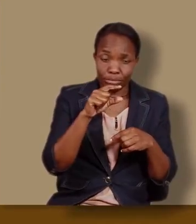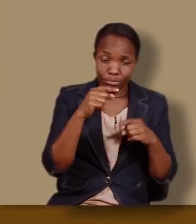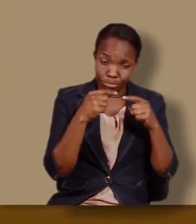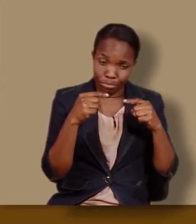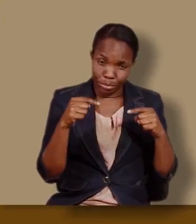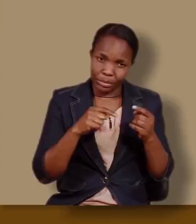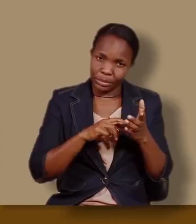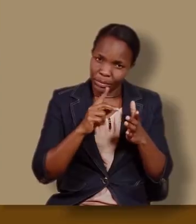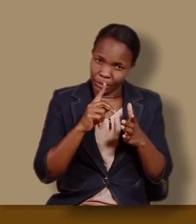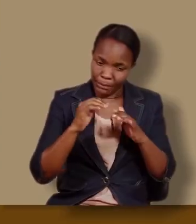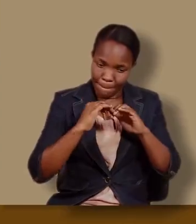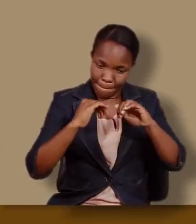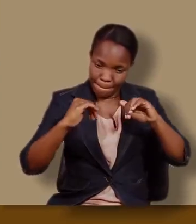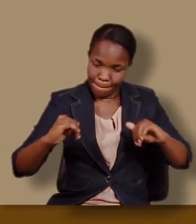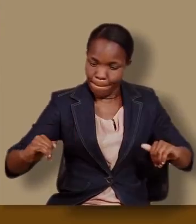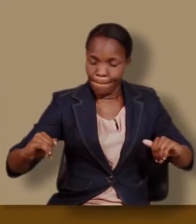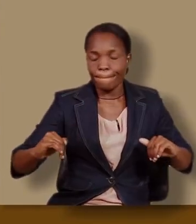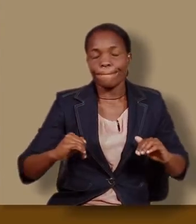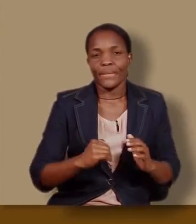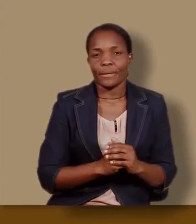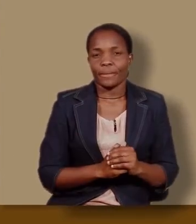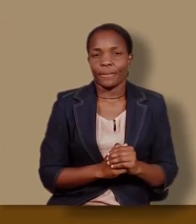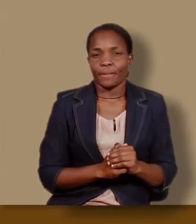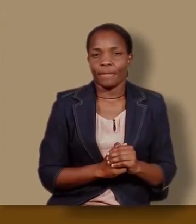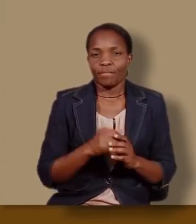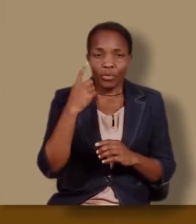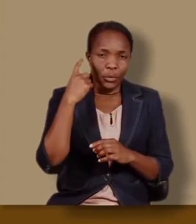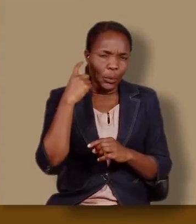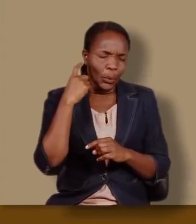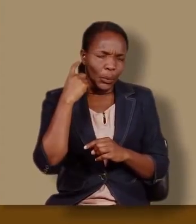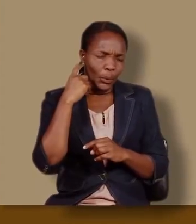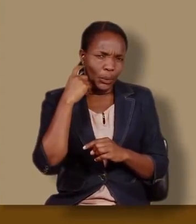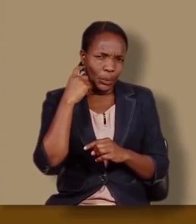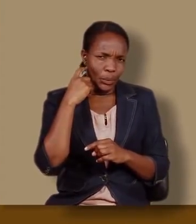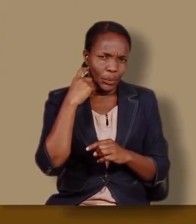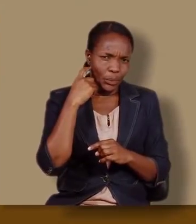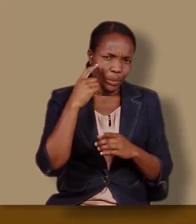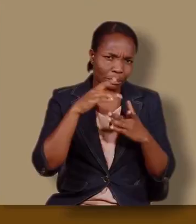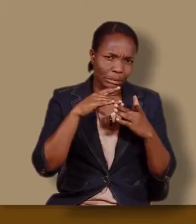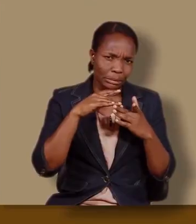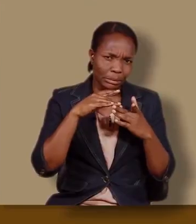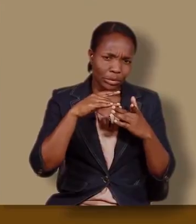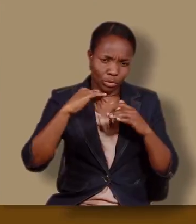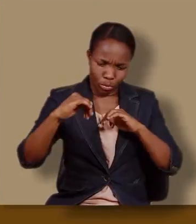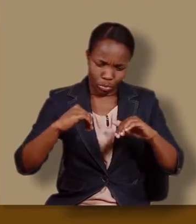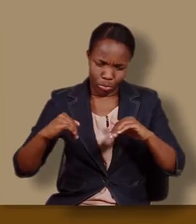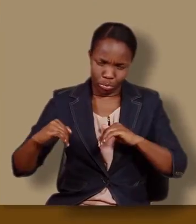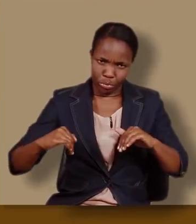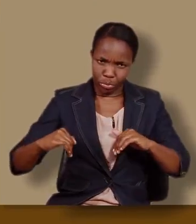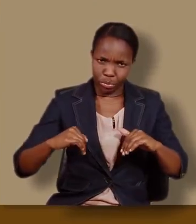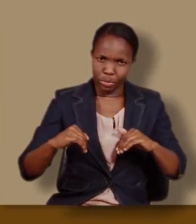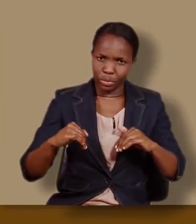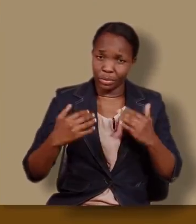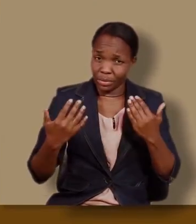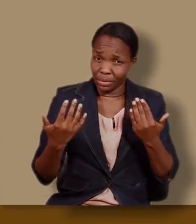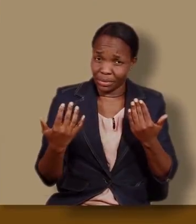apartness. You have heard of the saying, divide and rule. Well, the